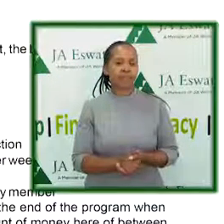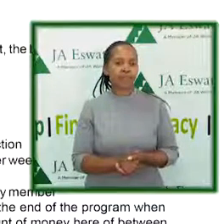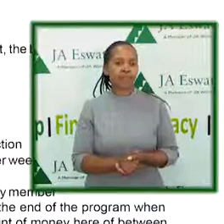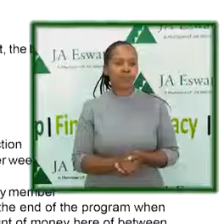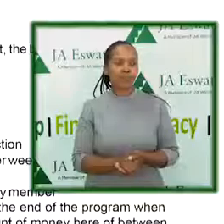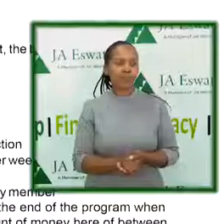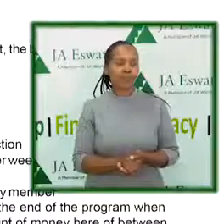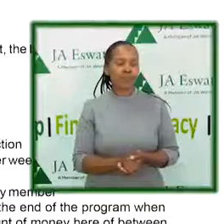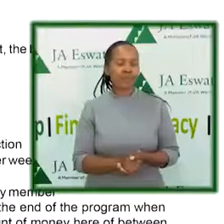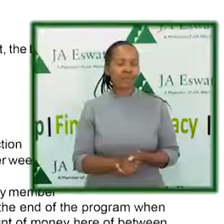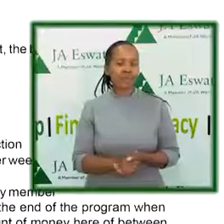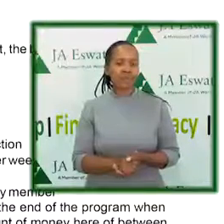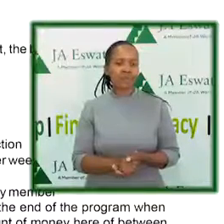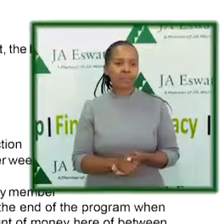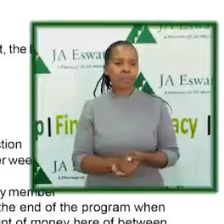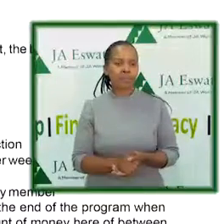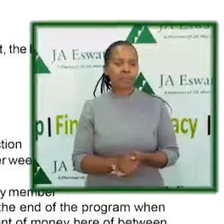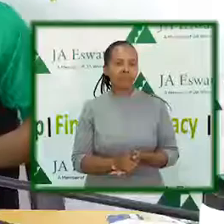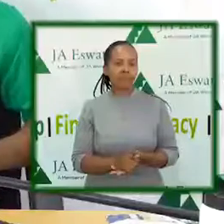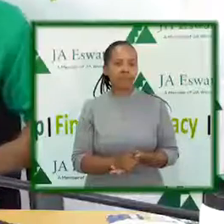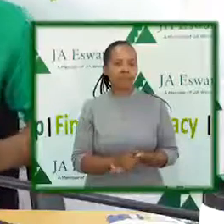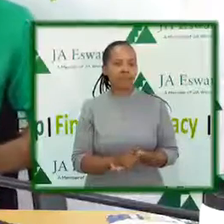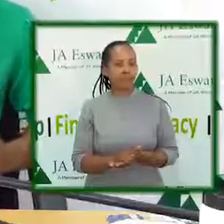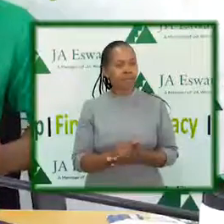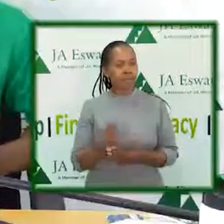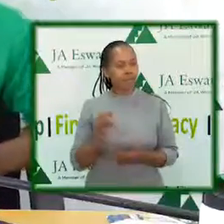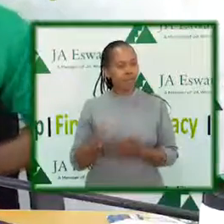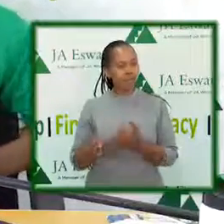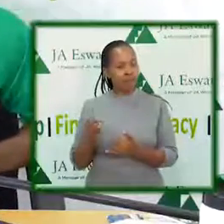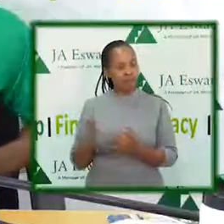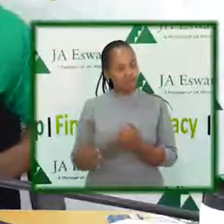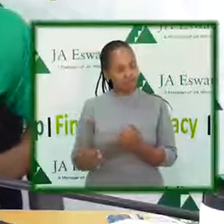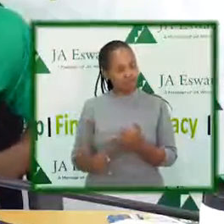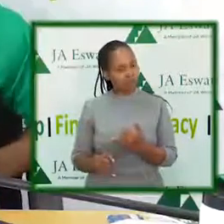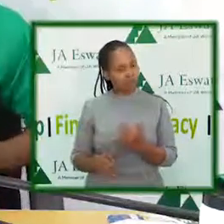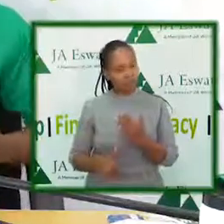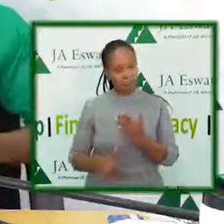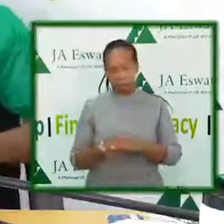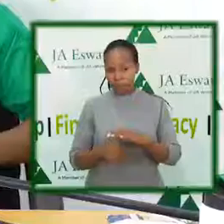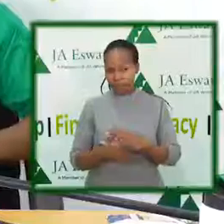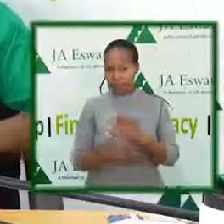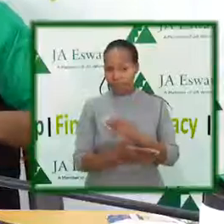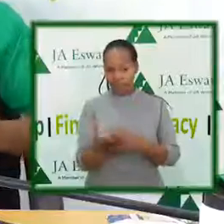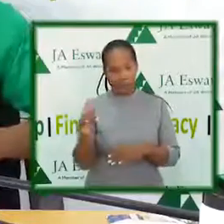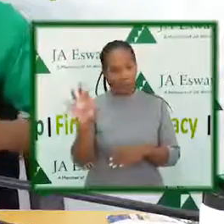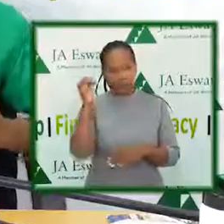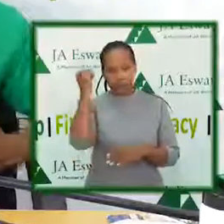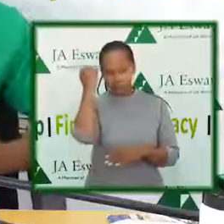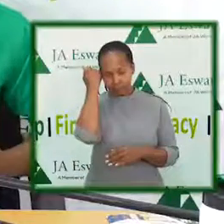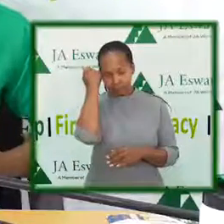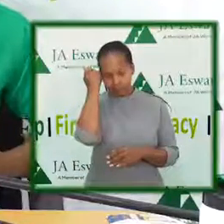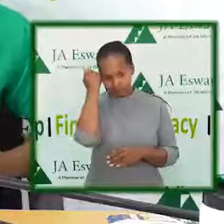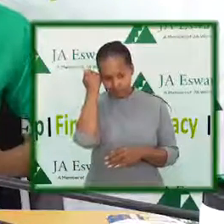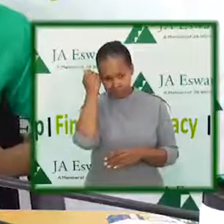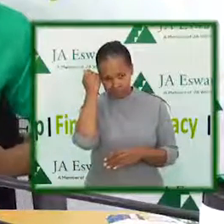The last thing I'm going to mention, and it's very, very important for you to take note of as you are